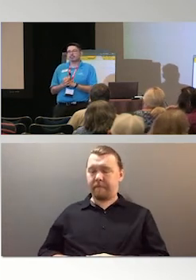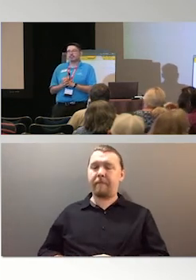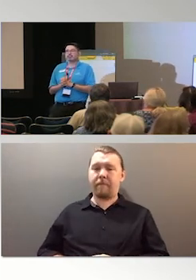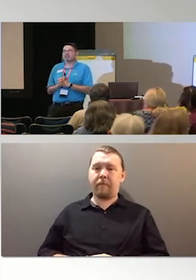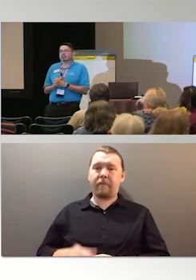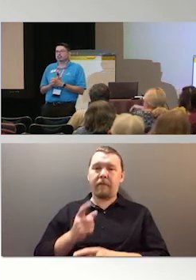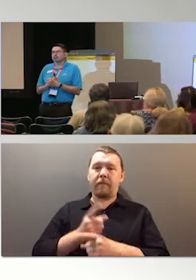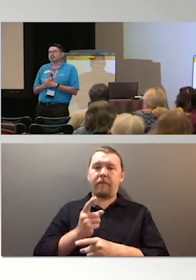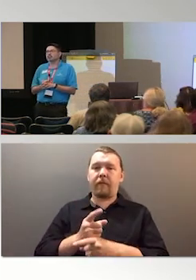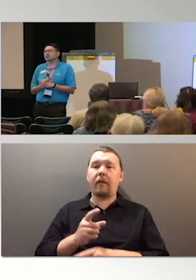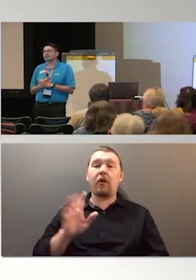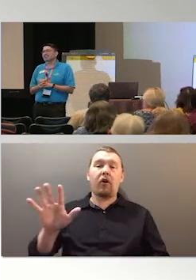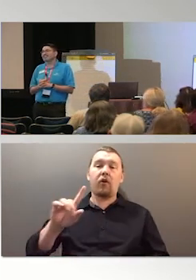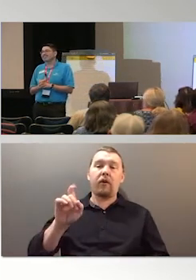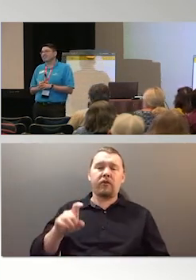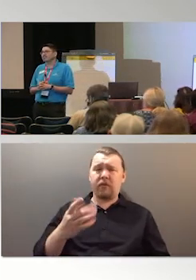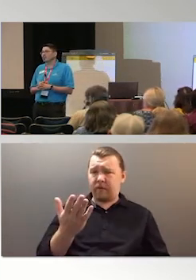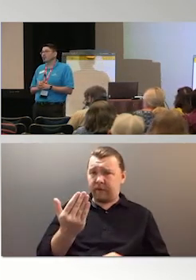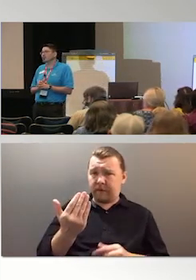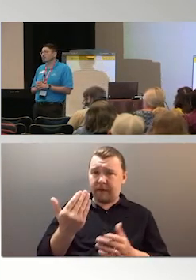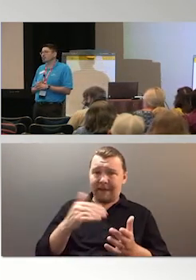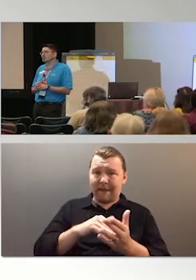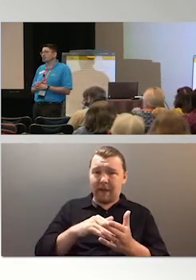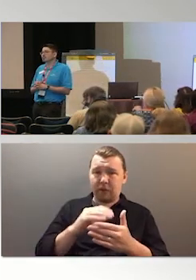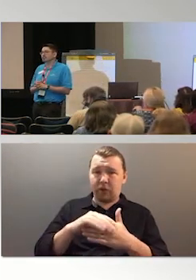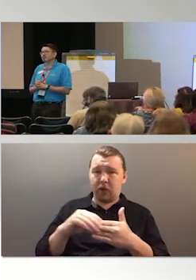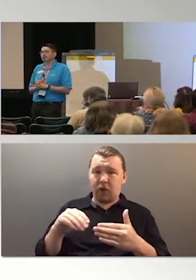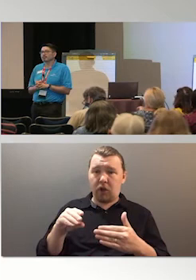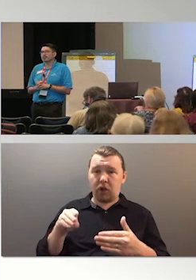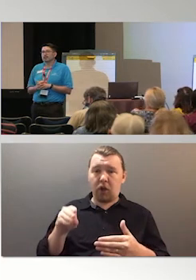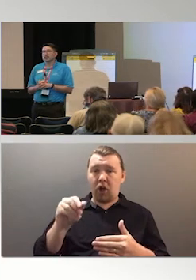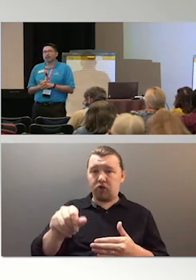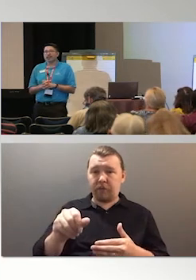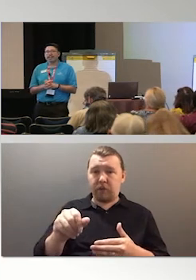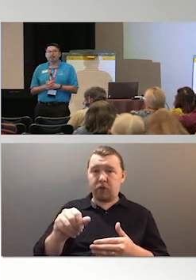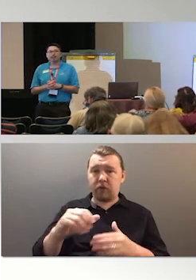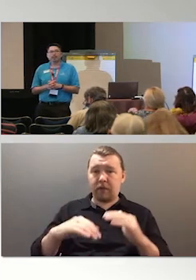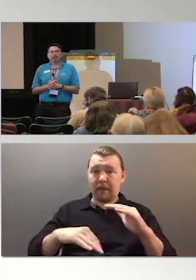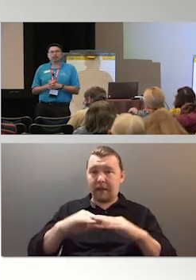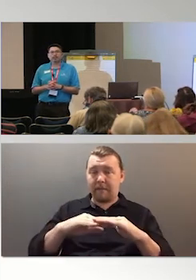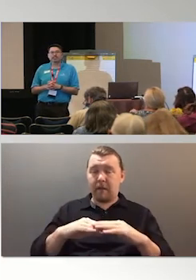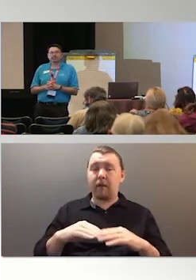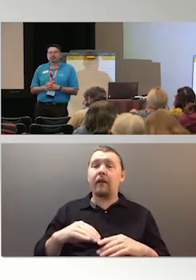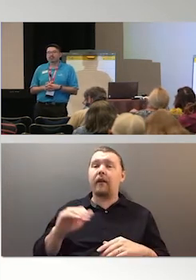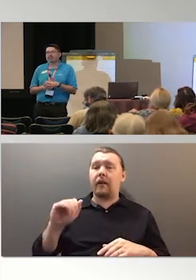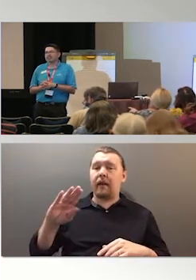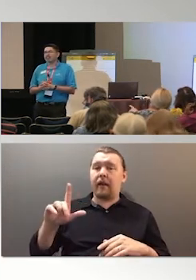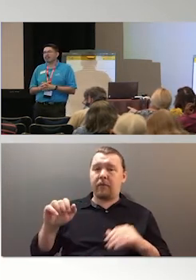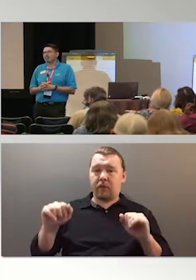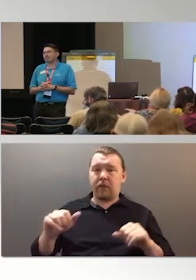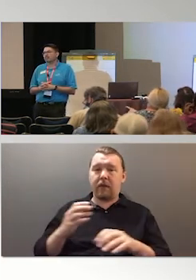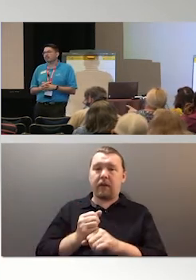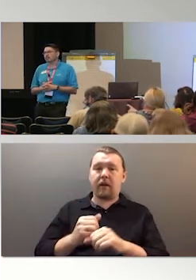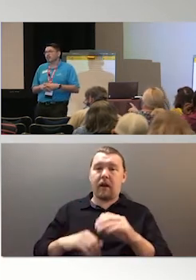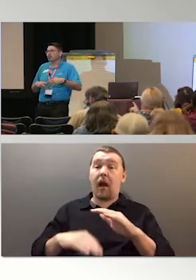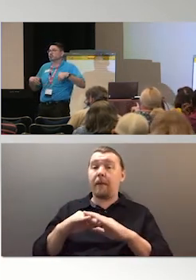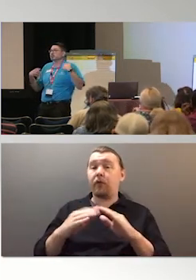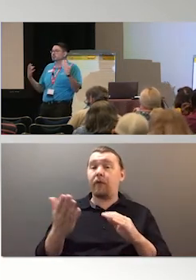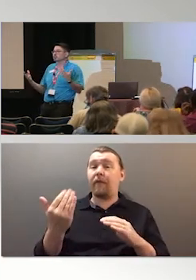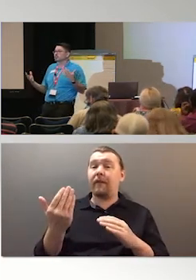Correct. So that's 15. So your question is the $15,000 contribution limit. An ABLE account can receive up to $15,000